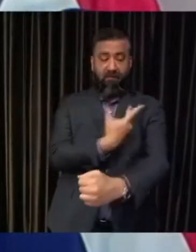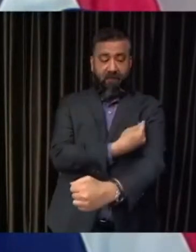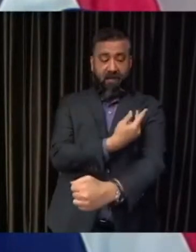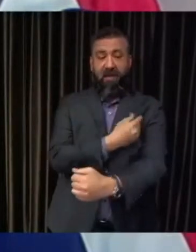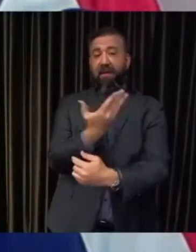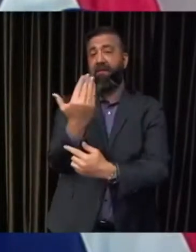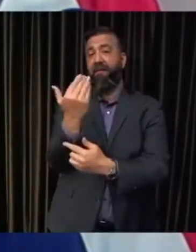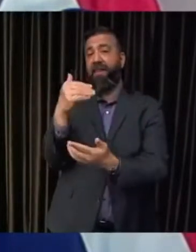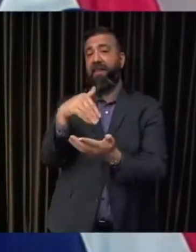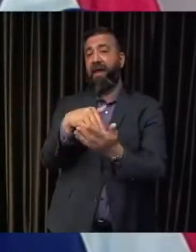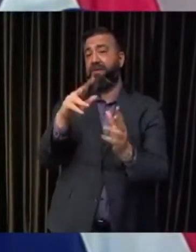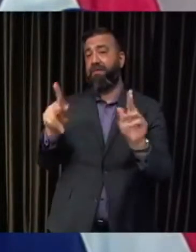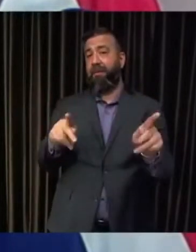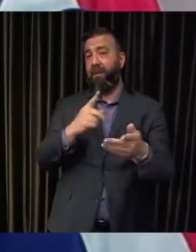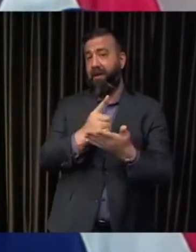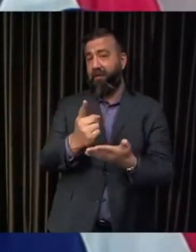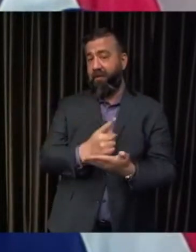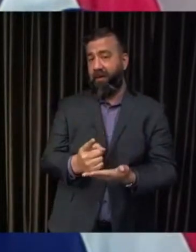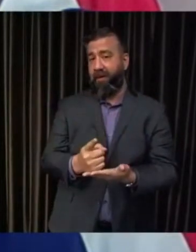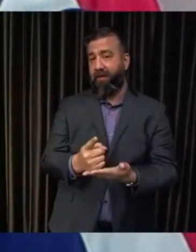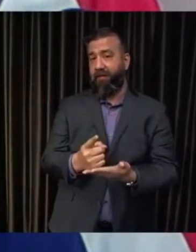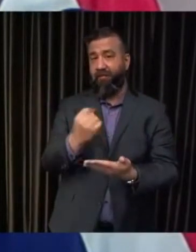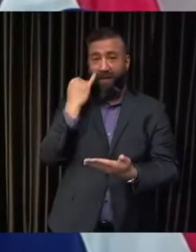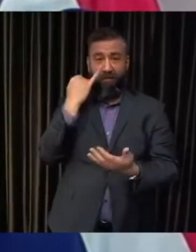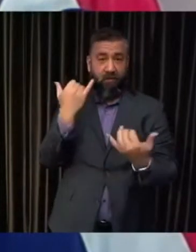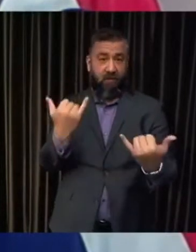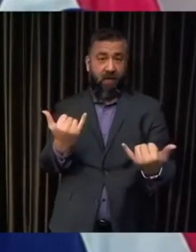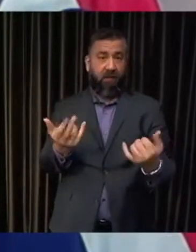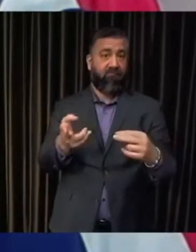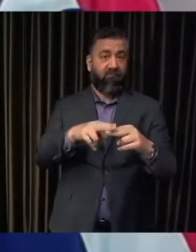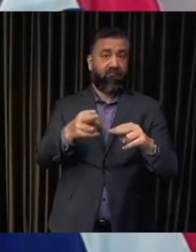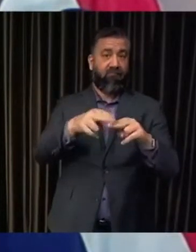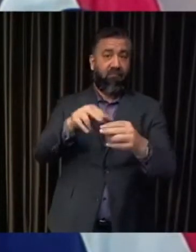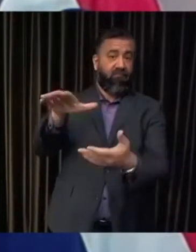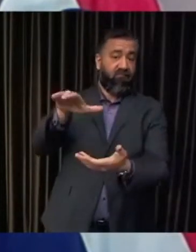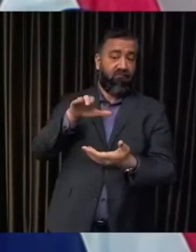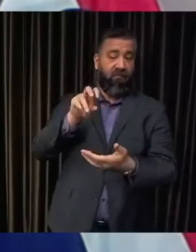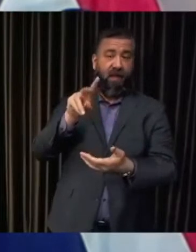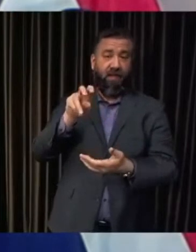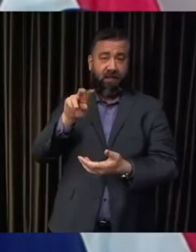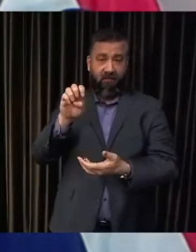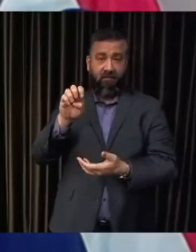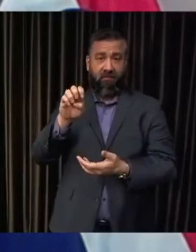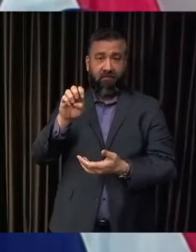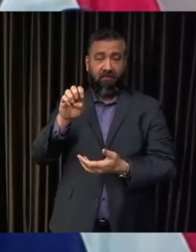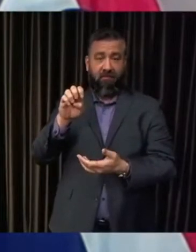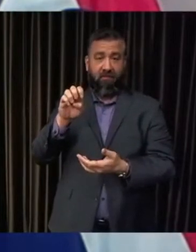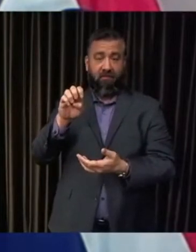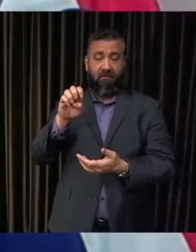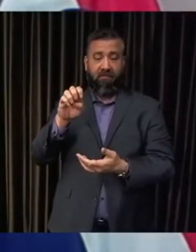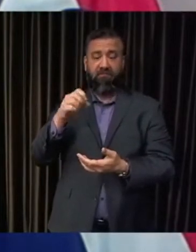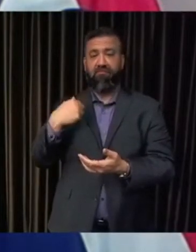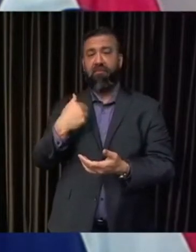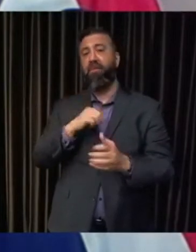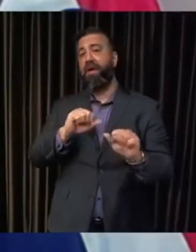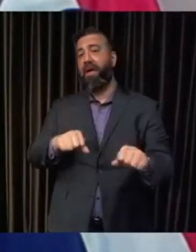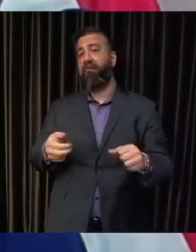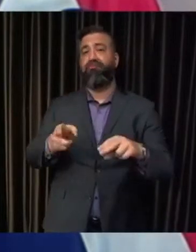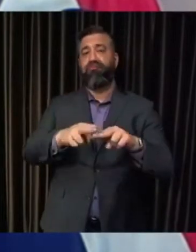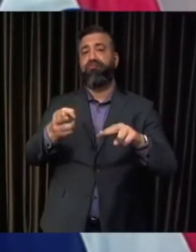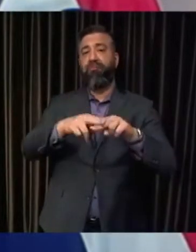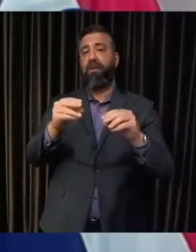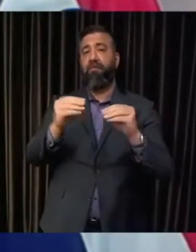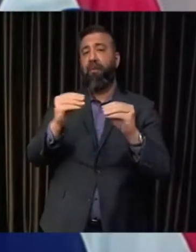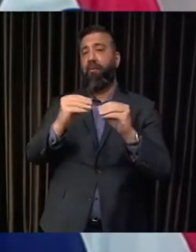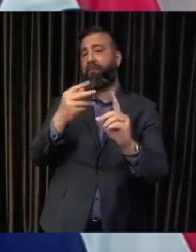15,000 people a week, and as long as the state continues to increase the supply of vaccine we get, our capacity to administer doses will increase as